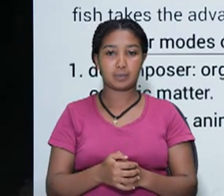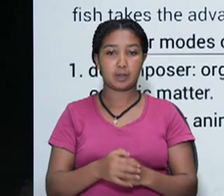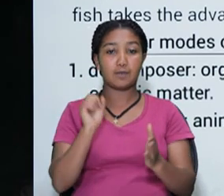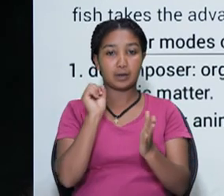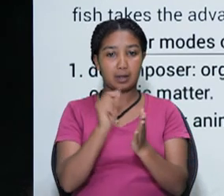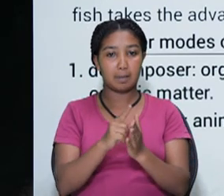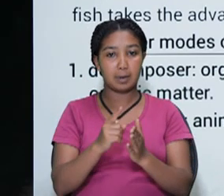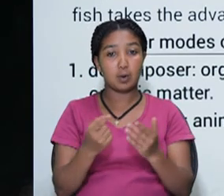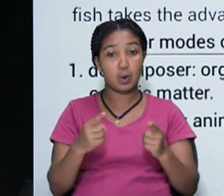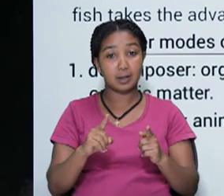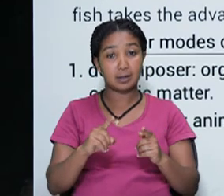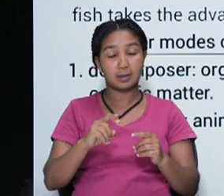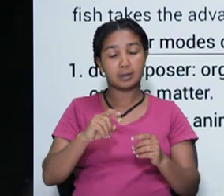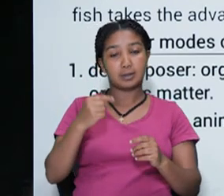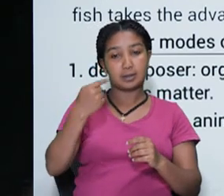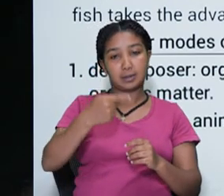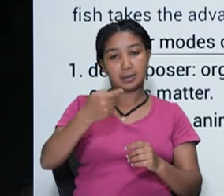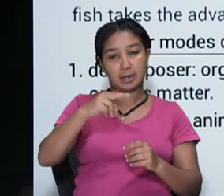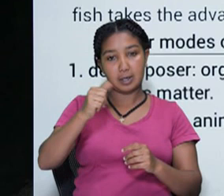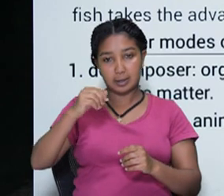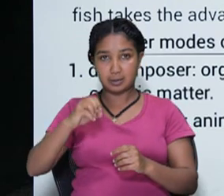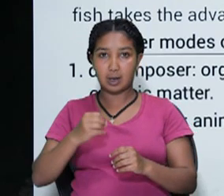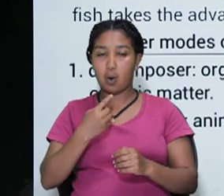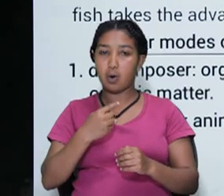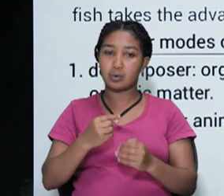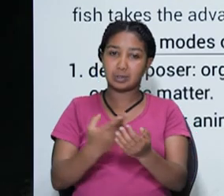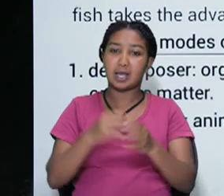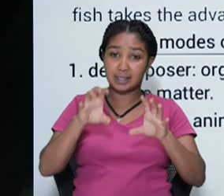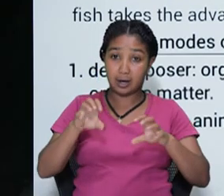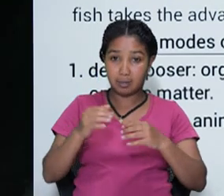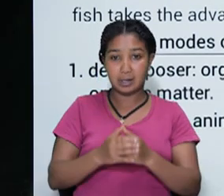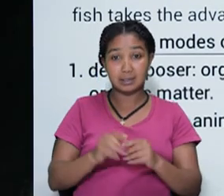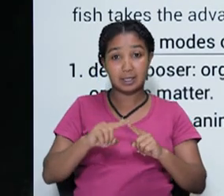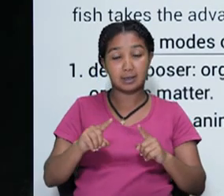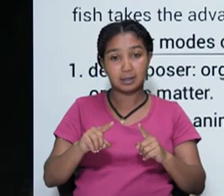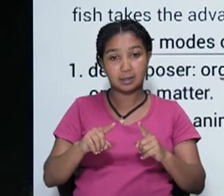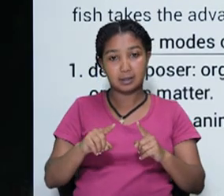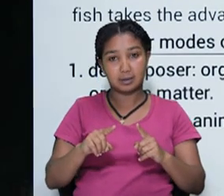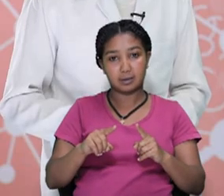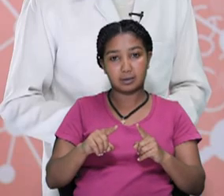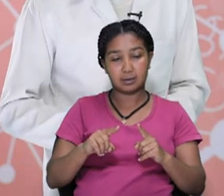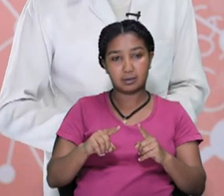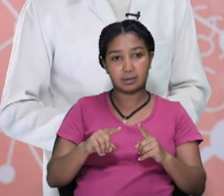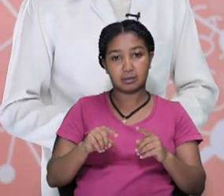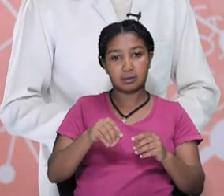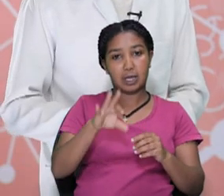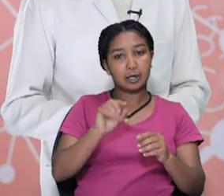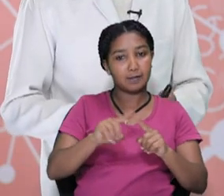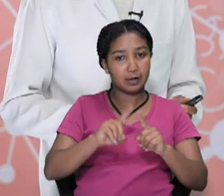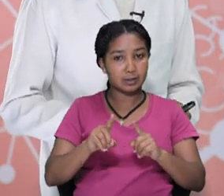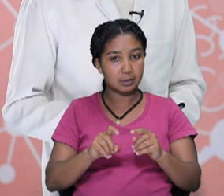For example, when grazer animals graze the grass, they stir up different types of insects which